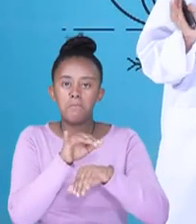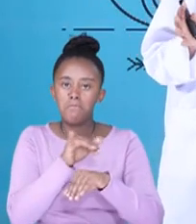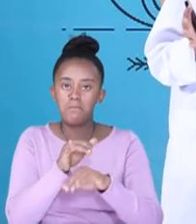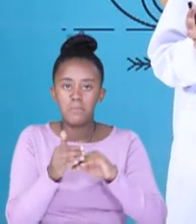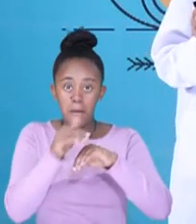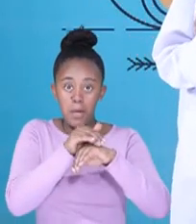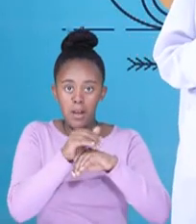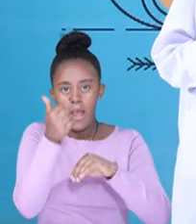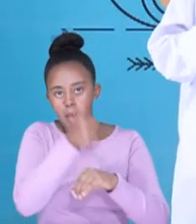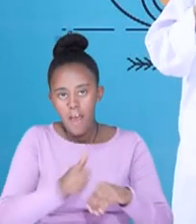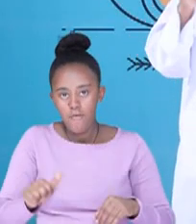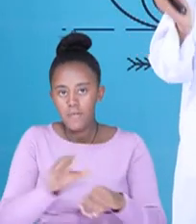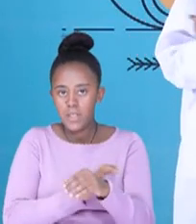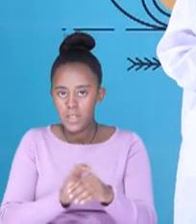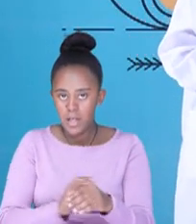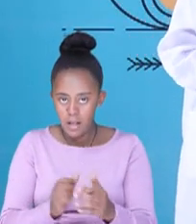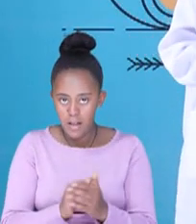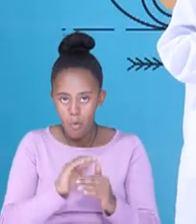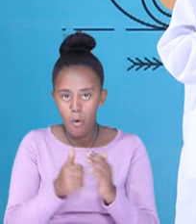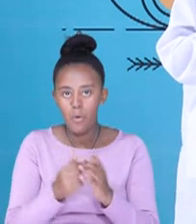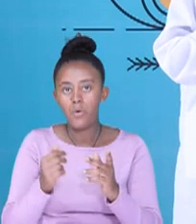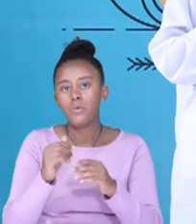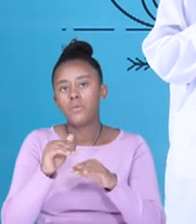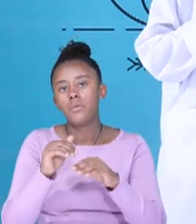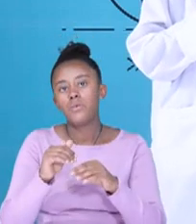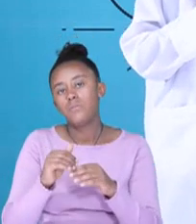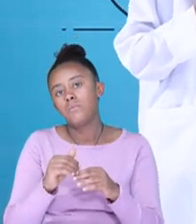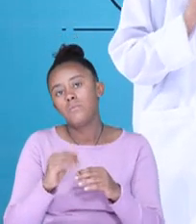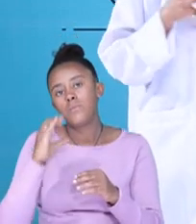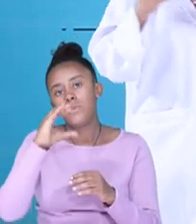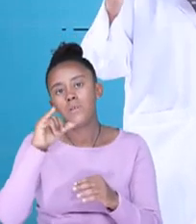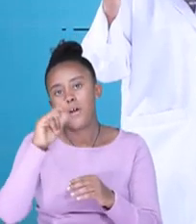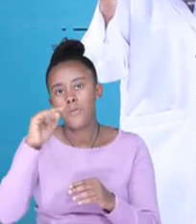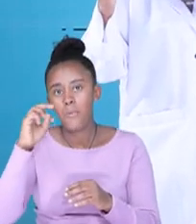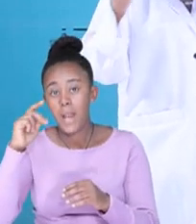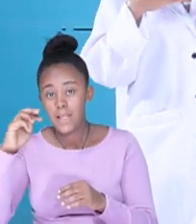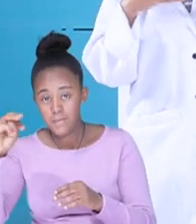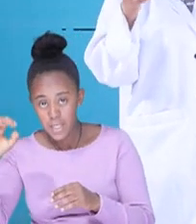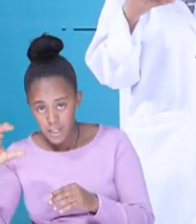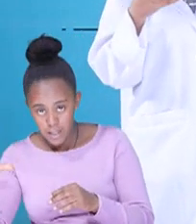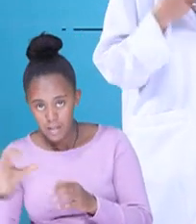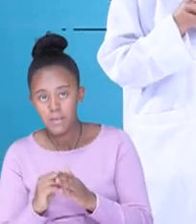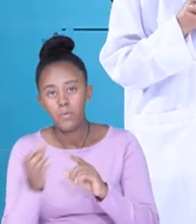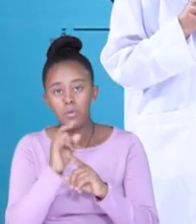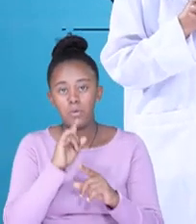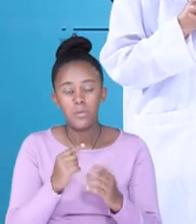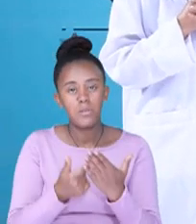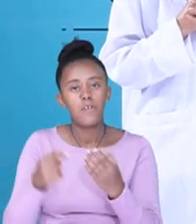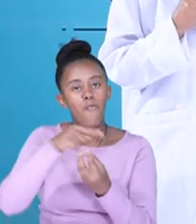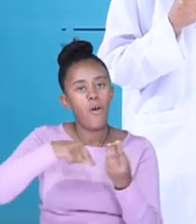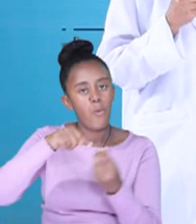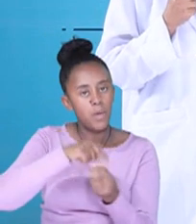in every cell because it contains all the cytoplasmic content, and it separates the cell from its